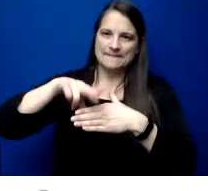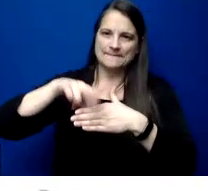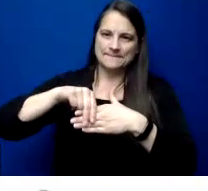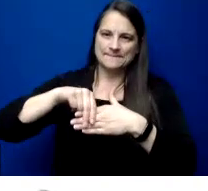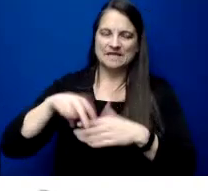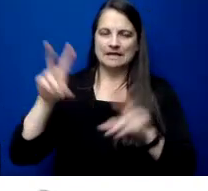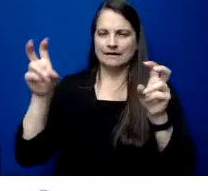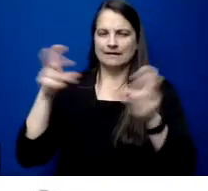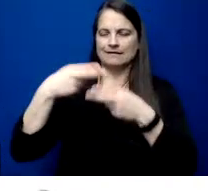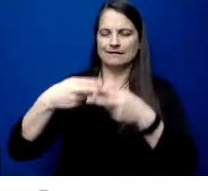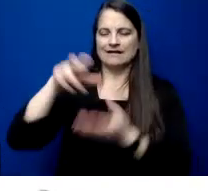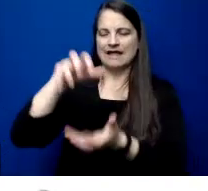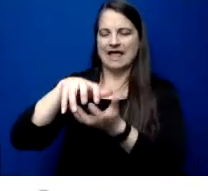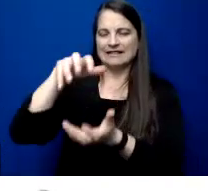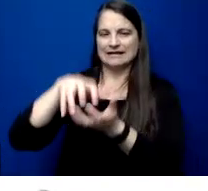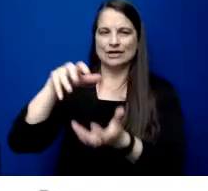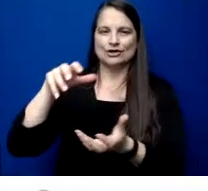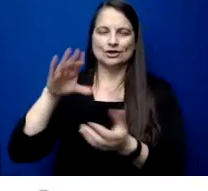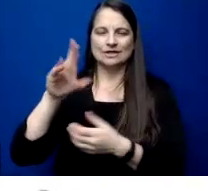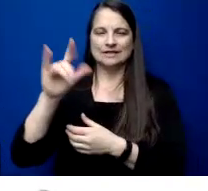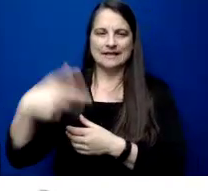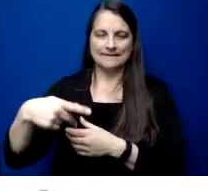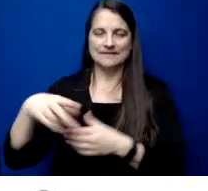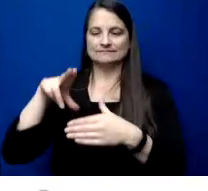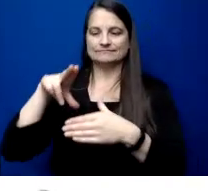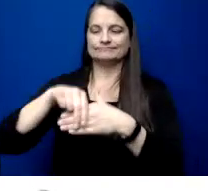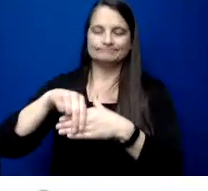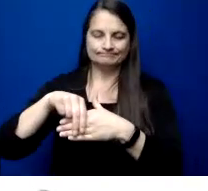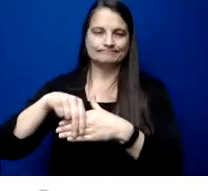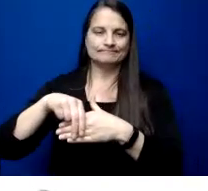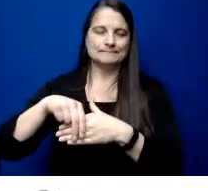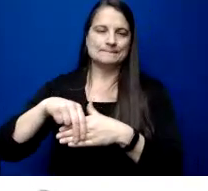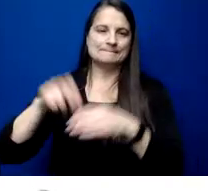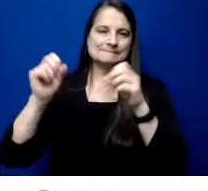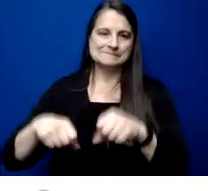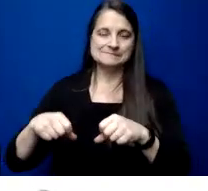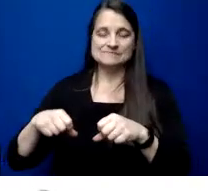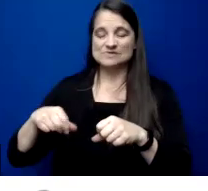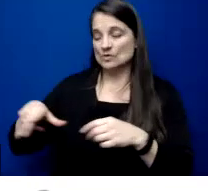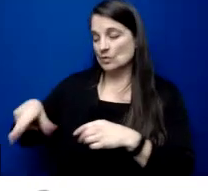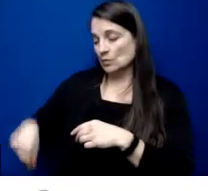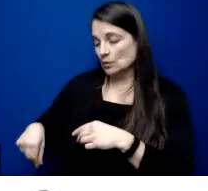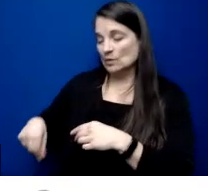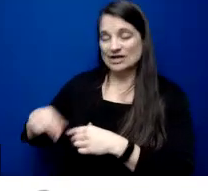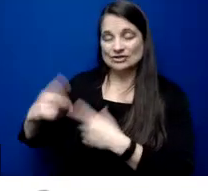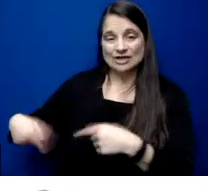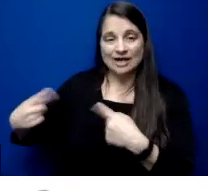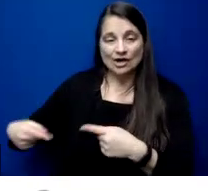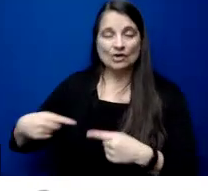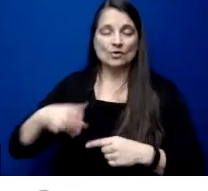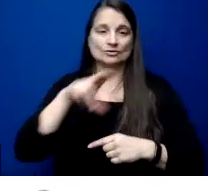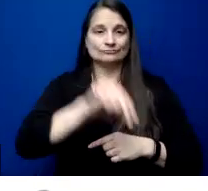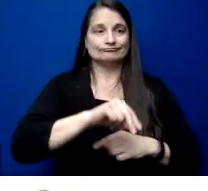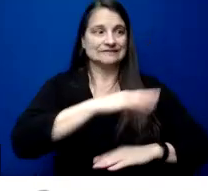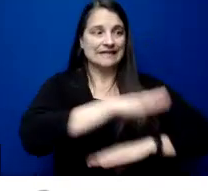options, the large clips that you kind of pinch open and they can attach to parts of a wheelchair or parts of a table. And they